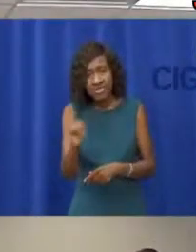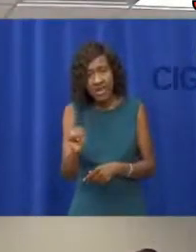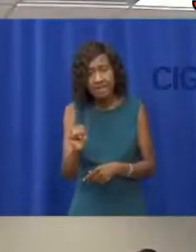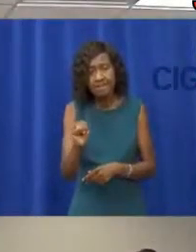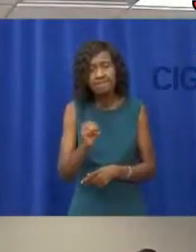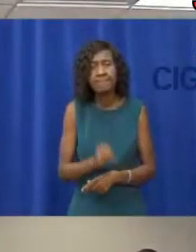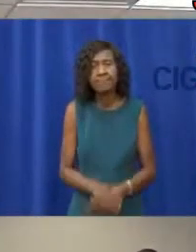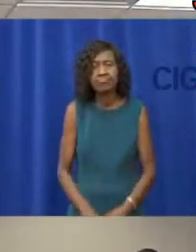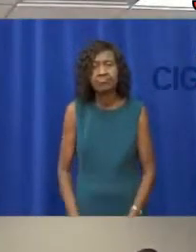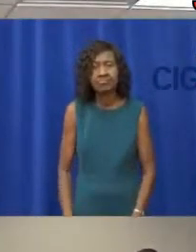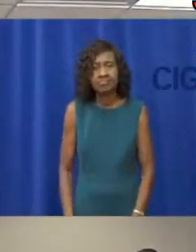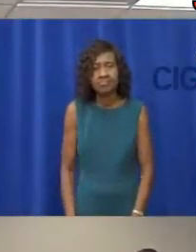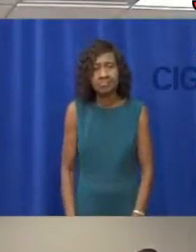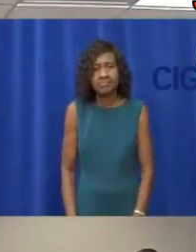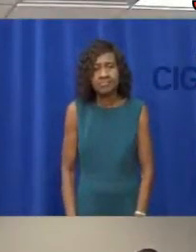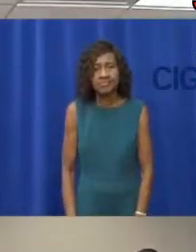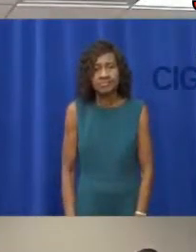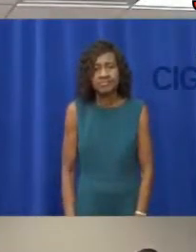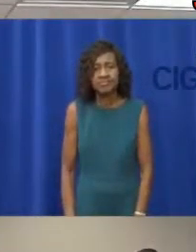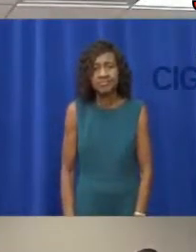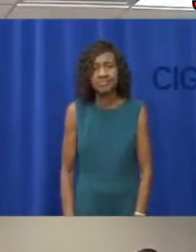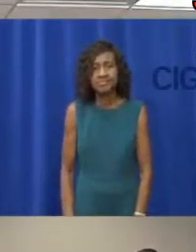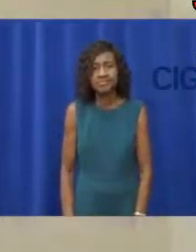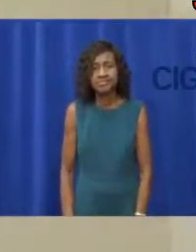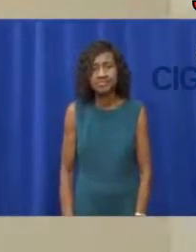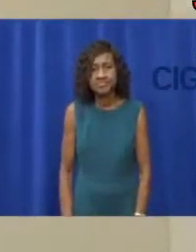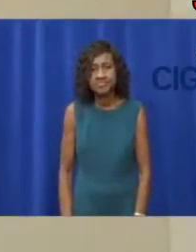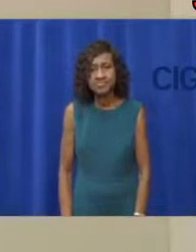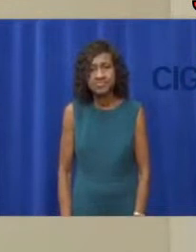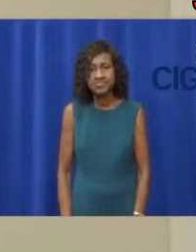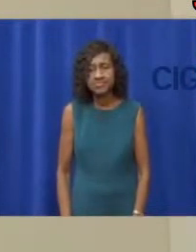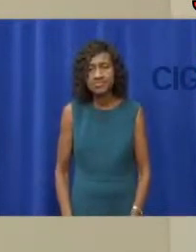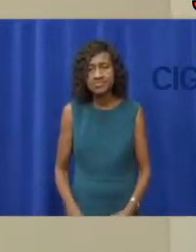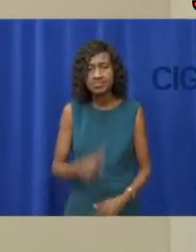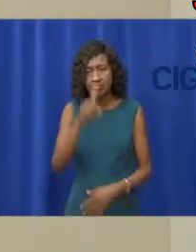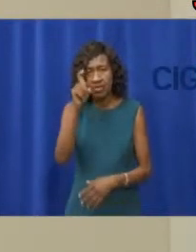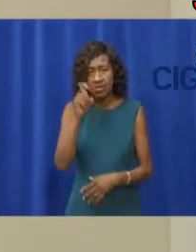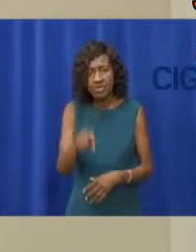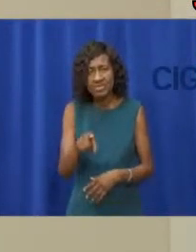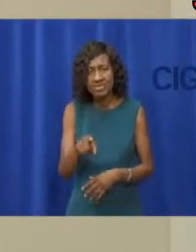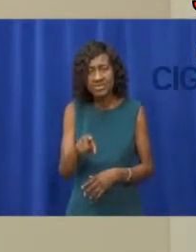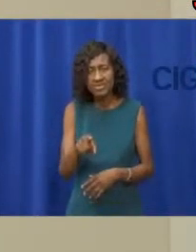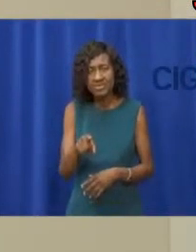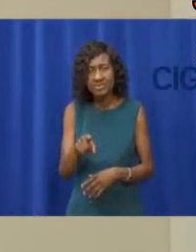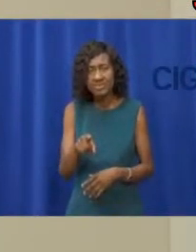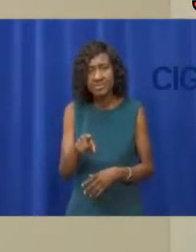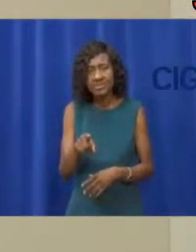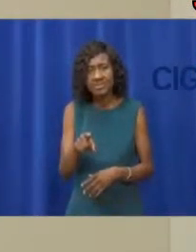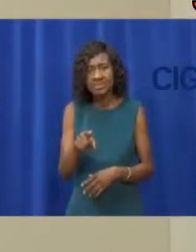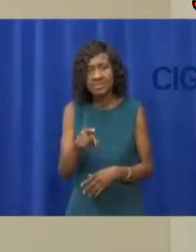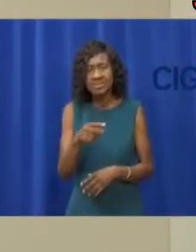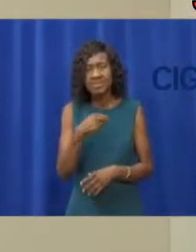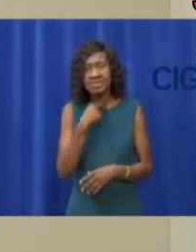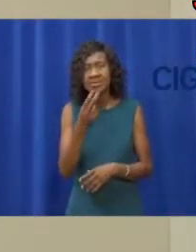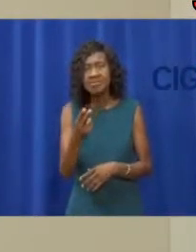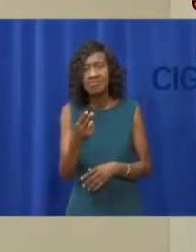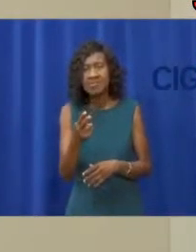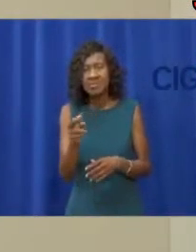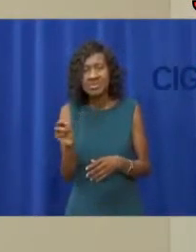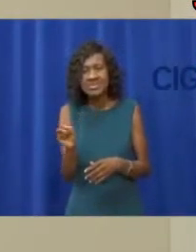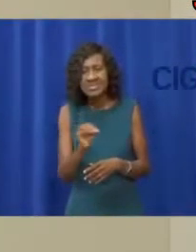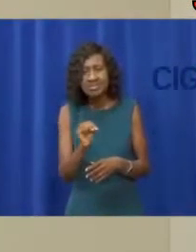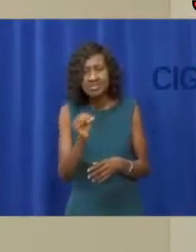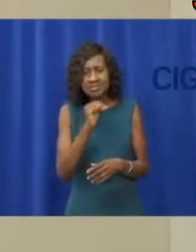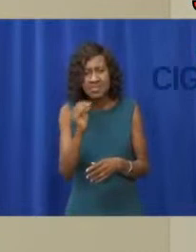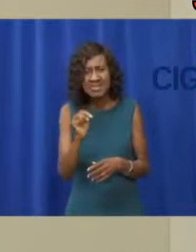Thank you. I just want to, and this came in, I don't know if you've heard it, but there is a voice note that is being circulated